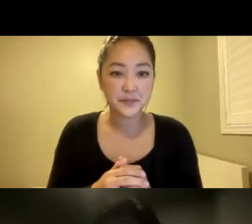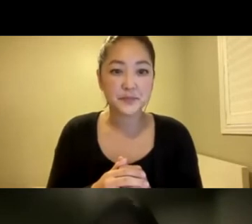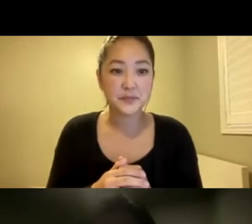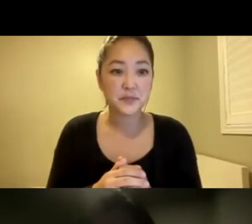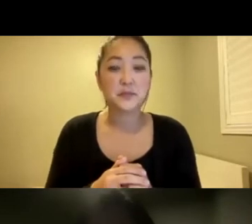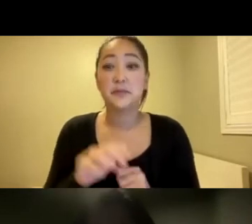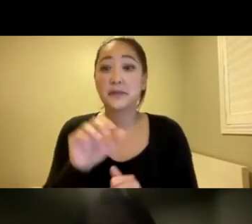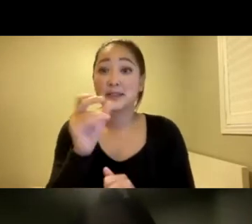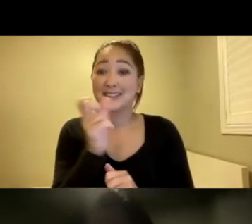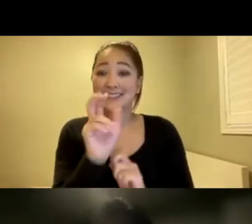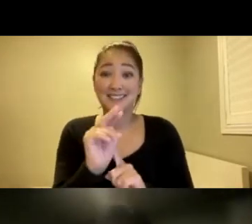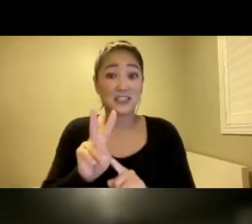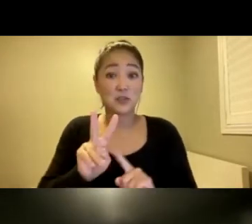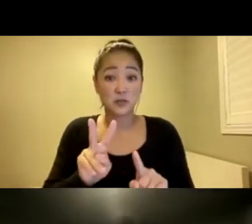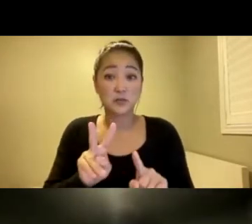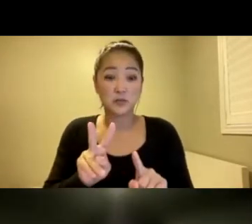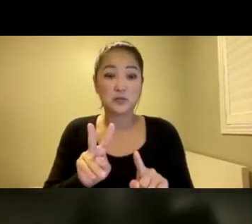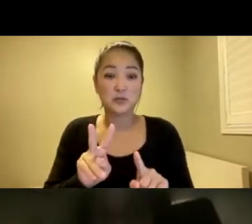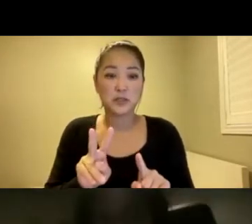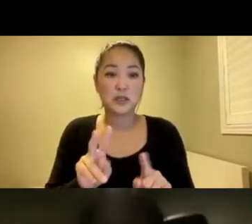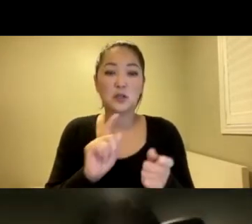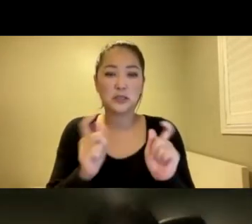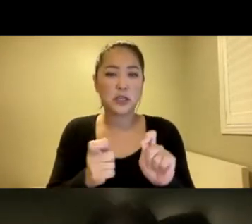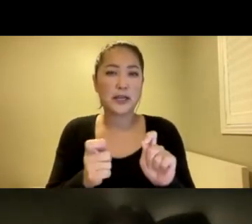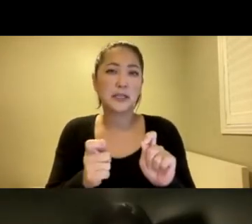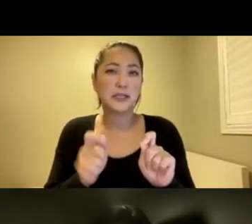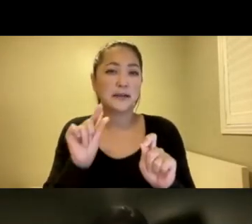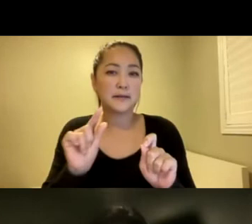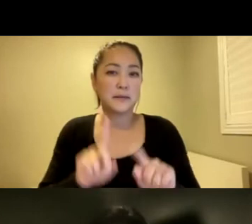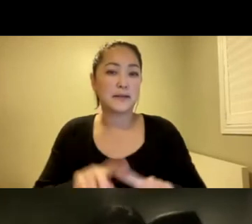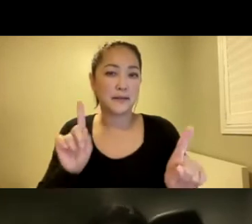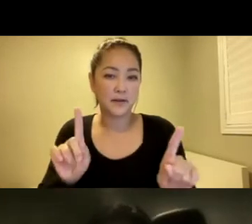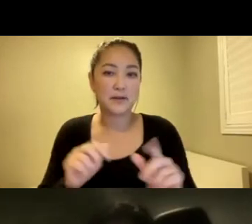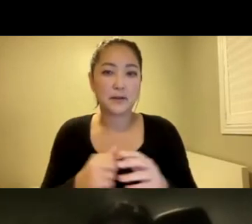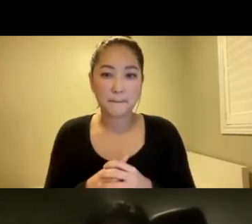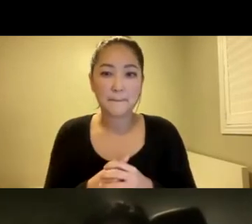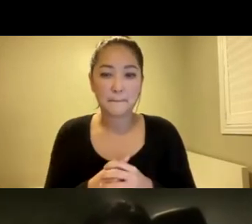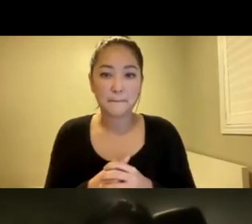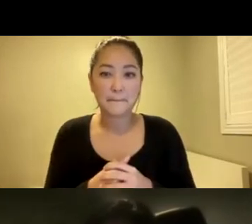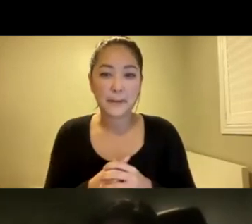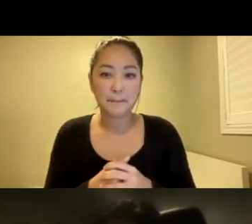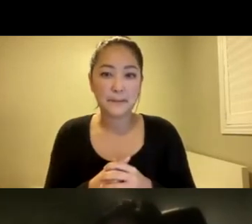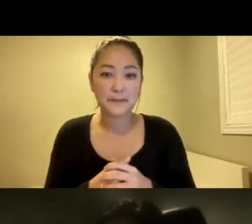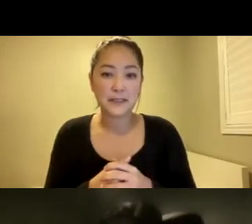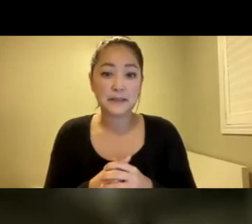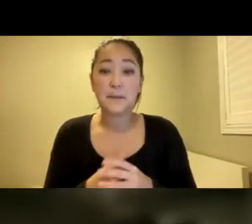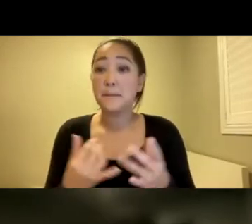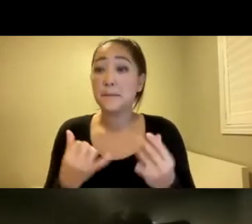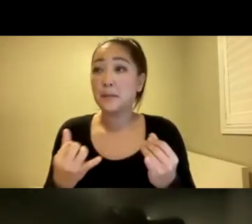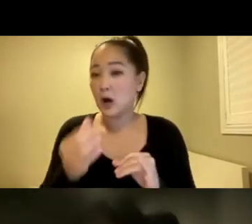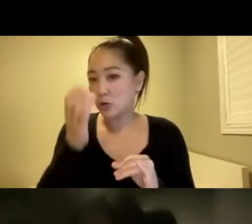2, we kind of took it to a different place with the concept of introducing an